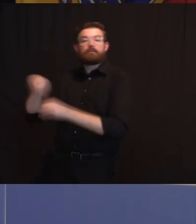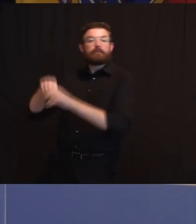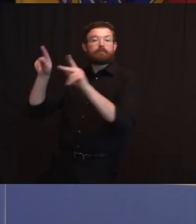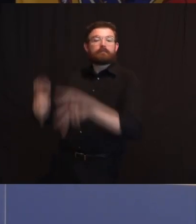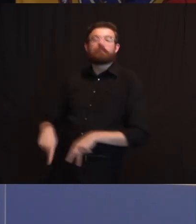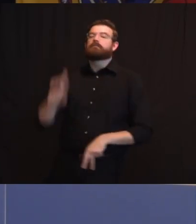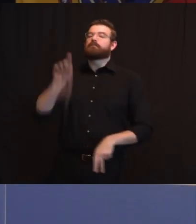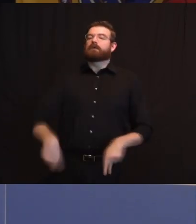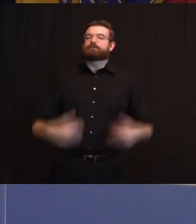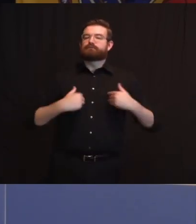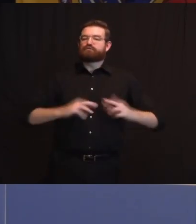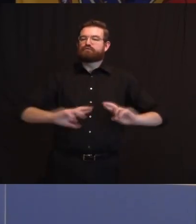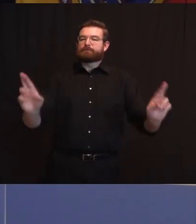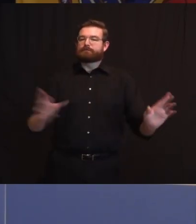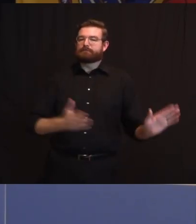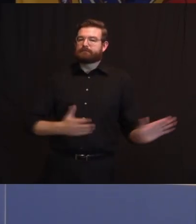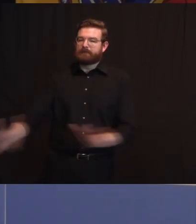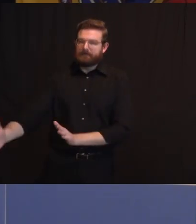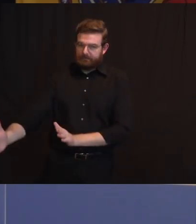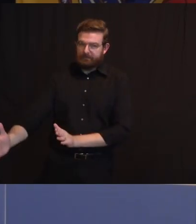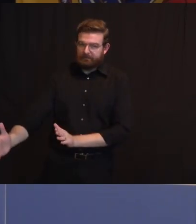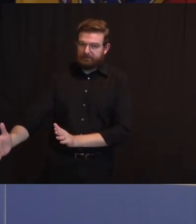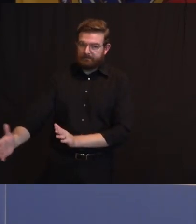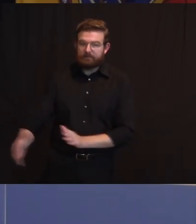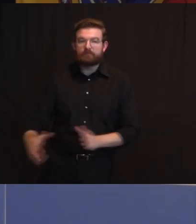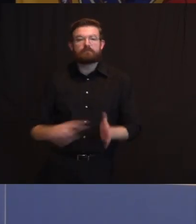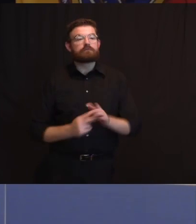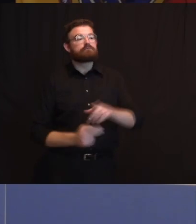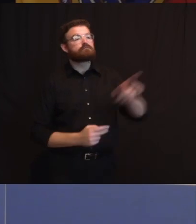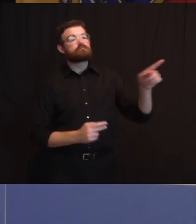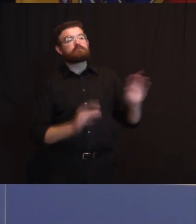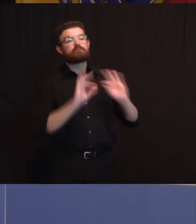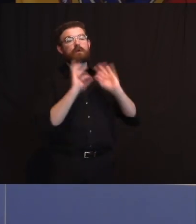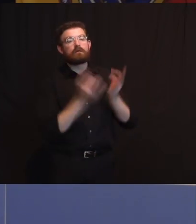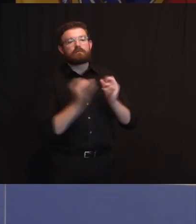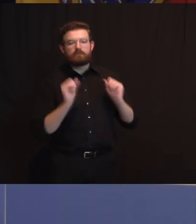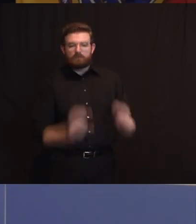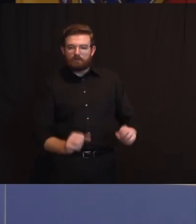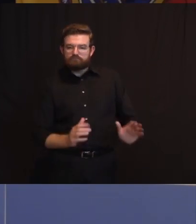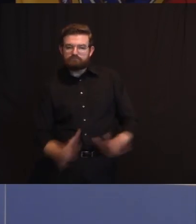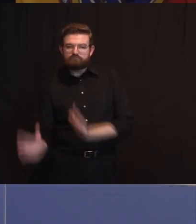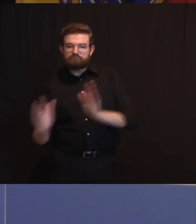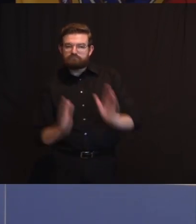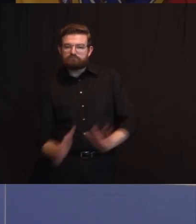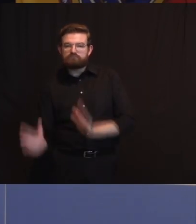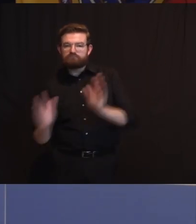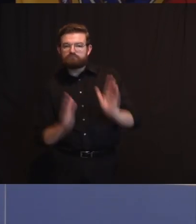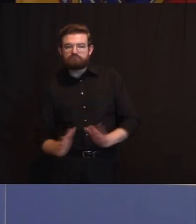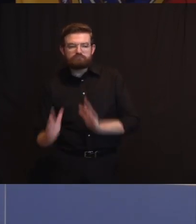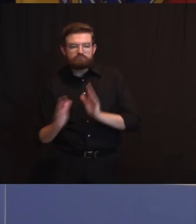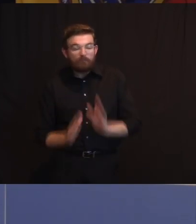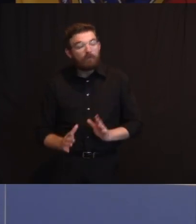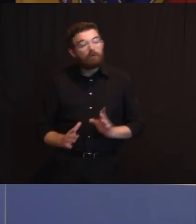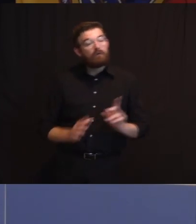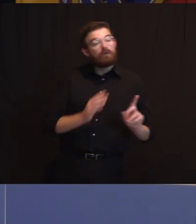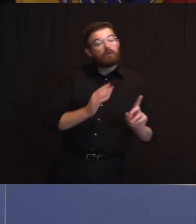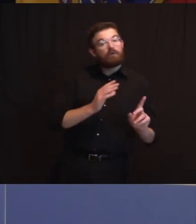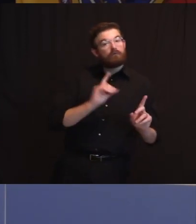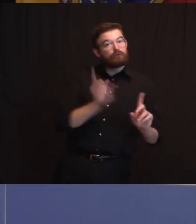make necessary arrangements to effectively prepare for their child's transition and to help schools maintain continuity of